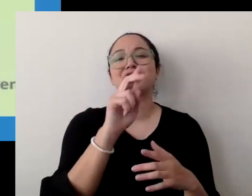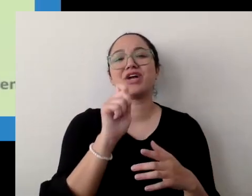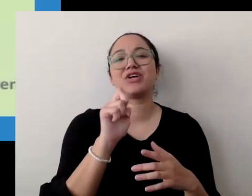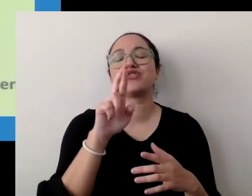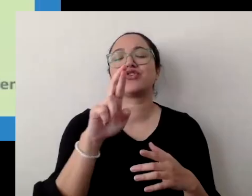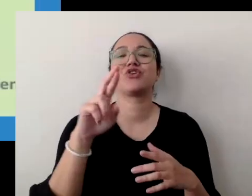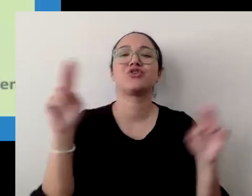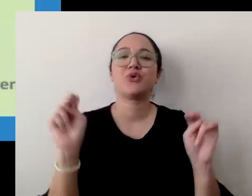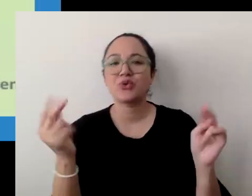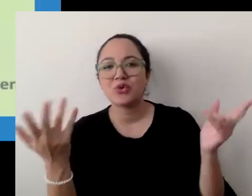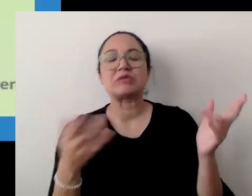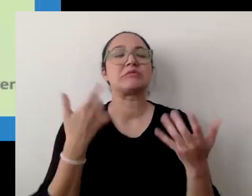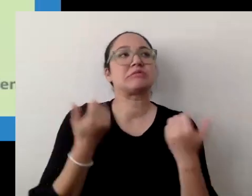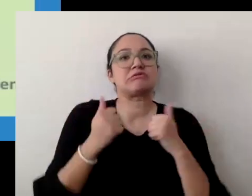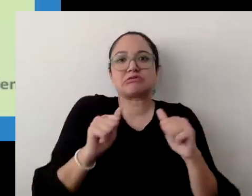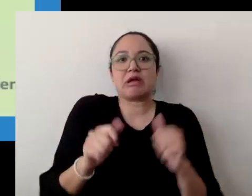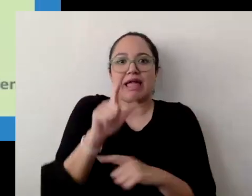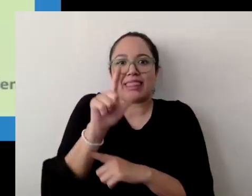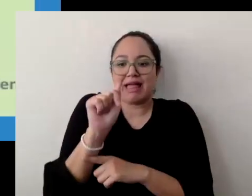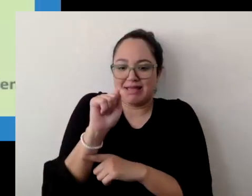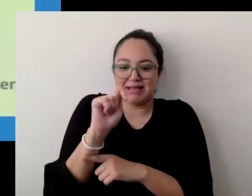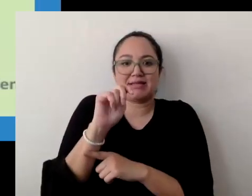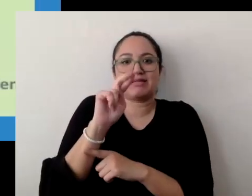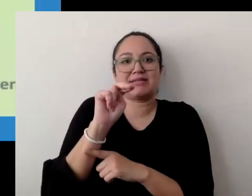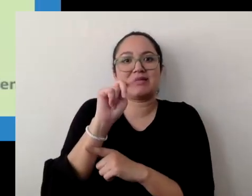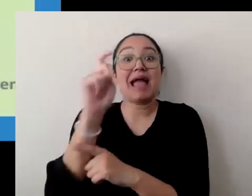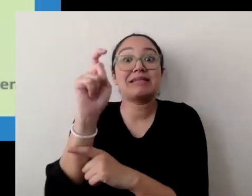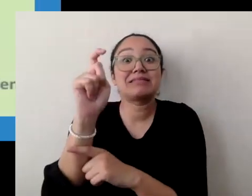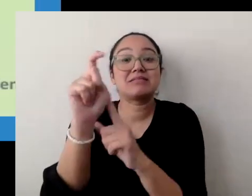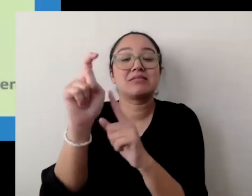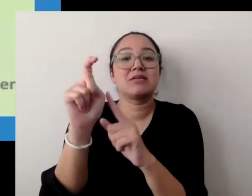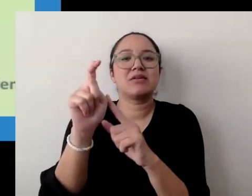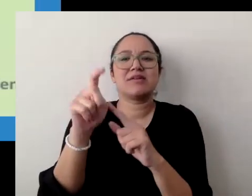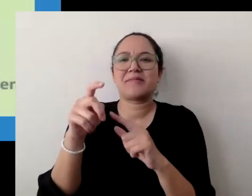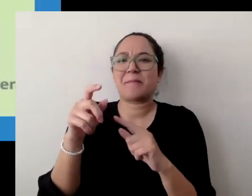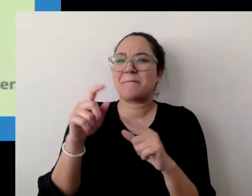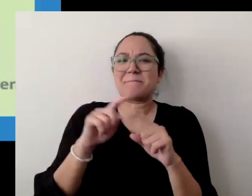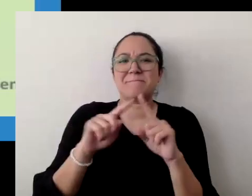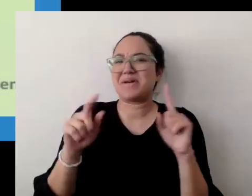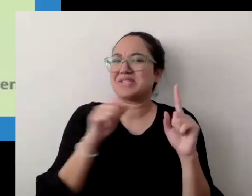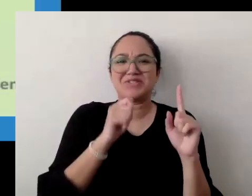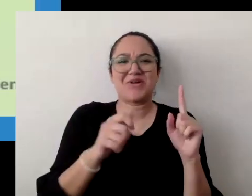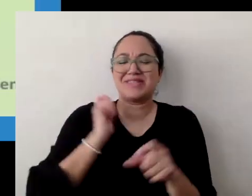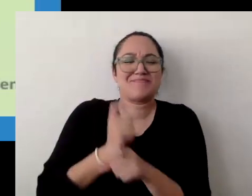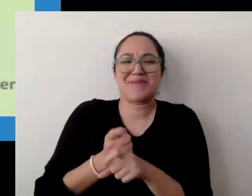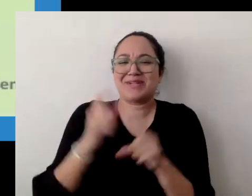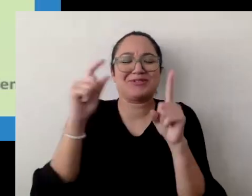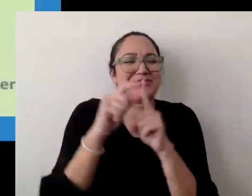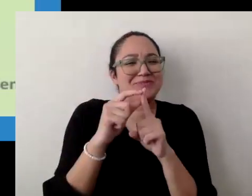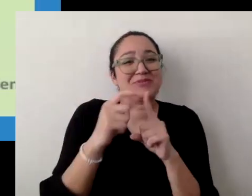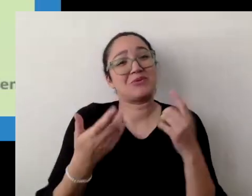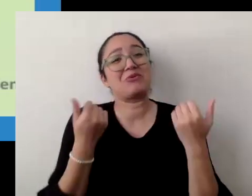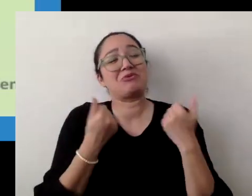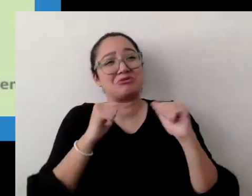gender neutral. So they started using Latin X, which is not really a Spanish term. So on the one hand, they're Mhm.